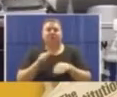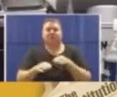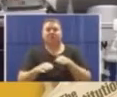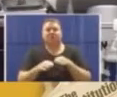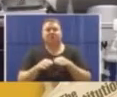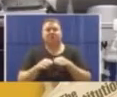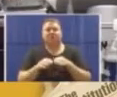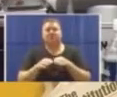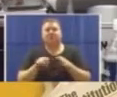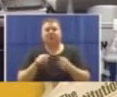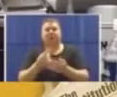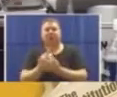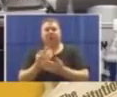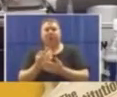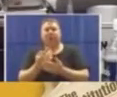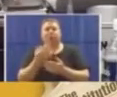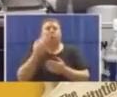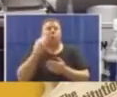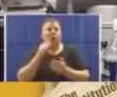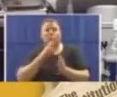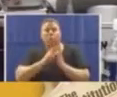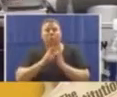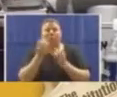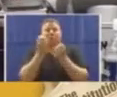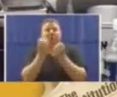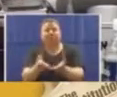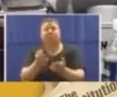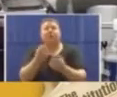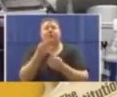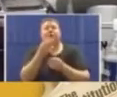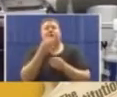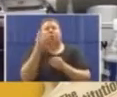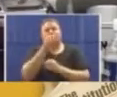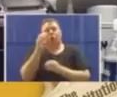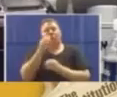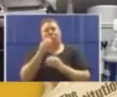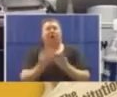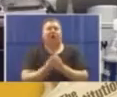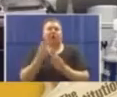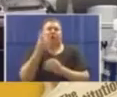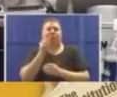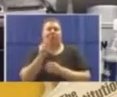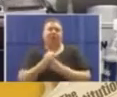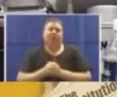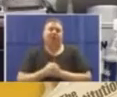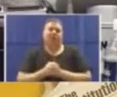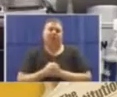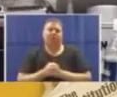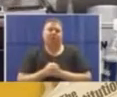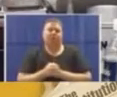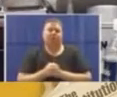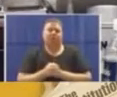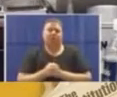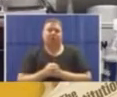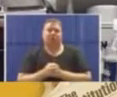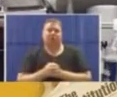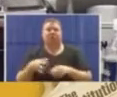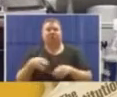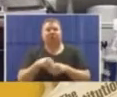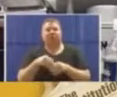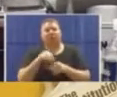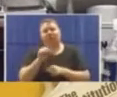October 2022 in early November, after which further engagement will take place with FATF structures right